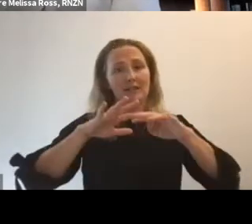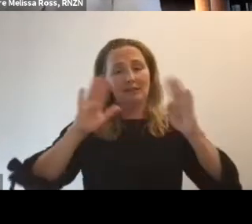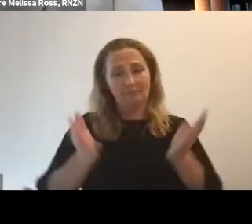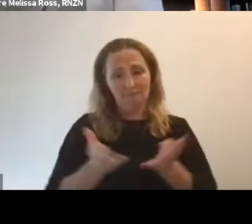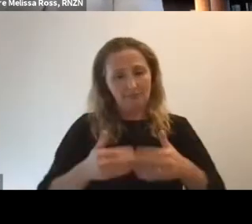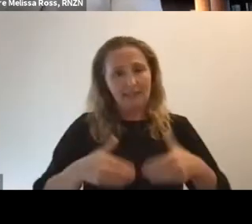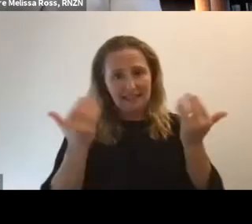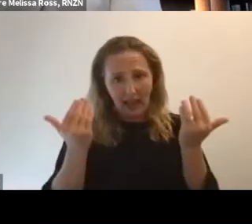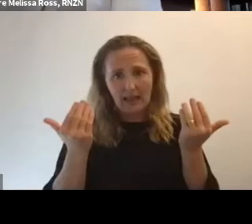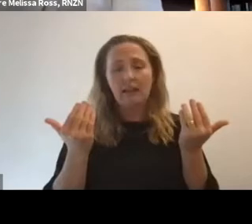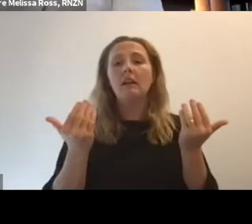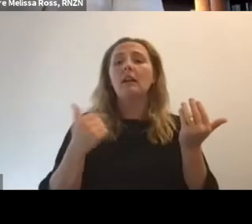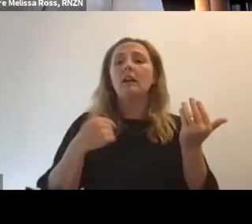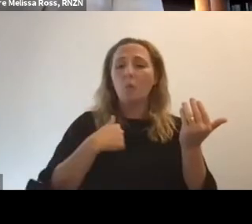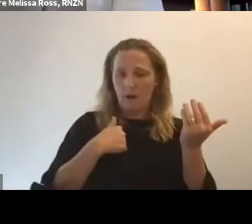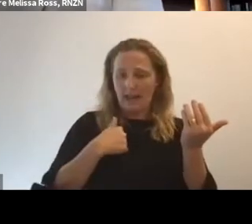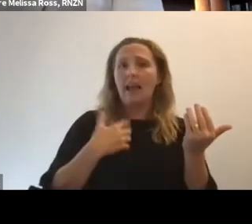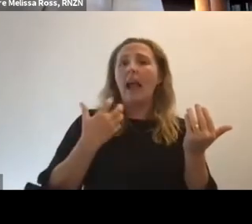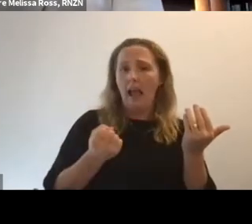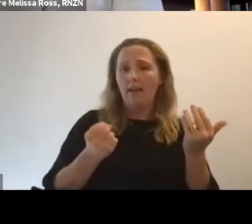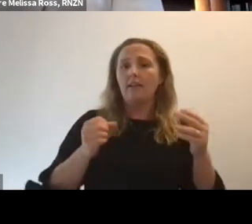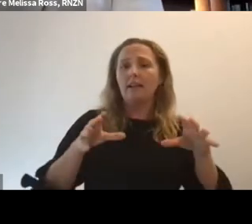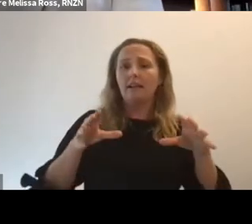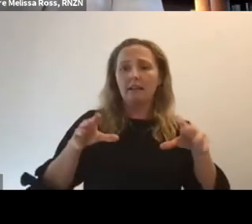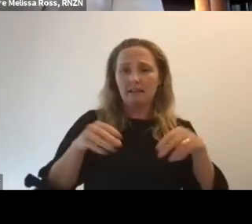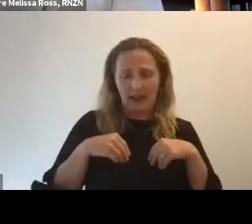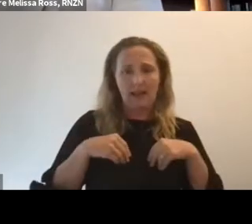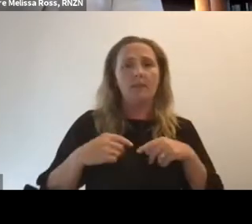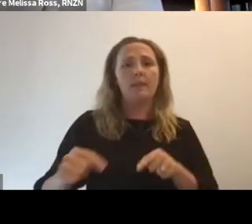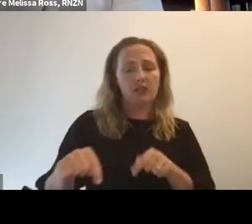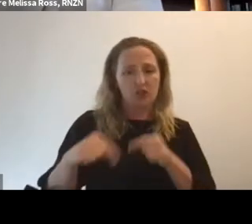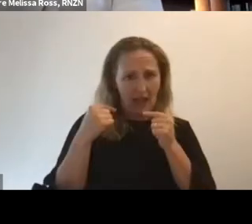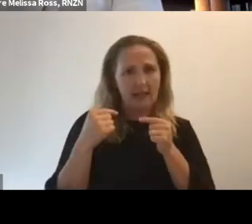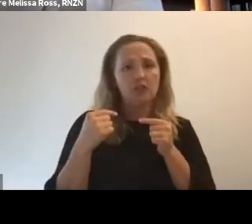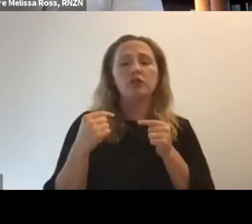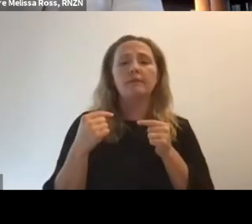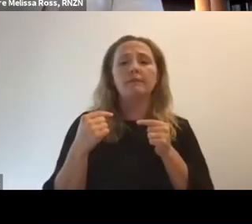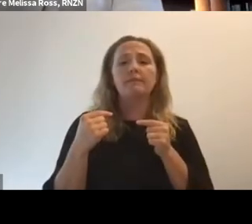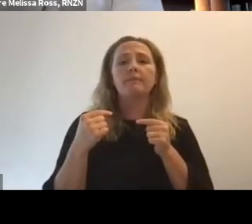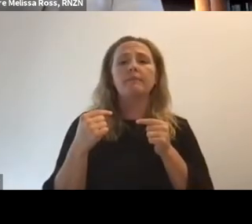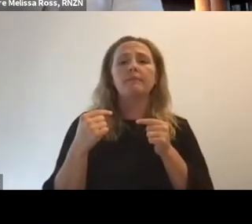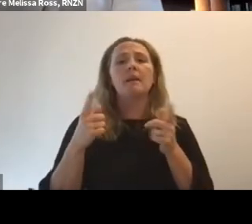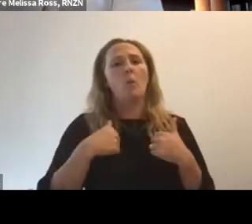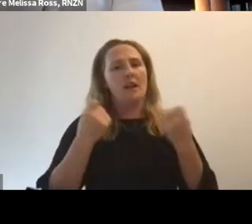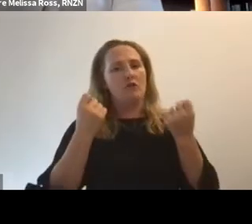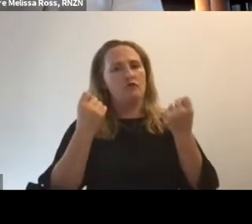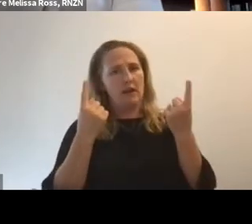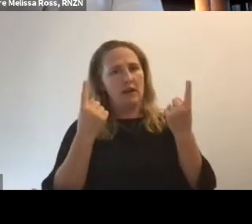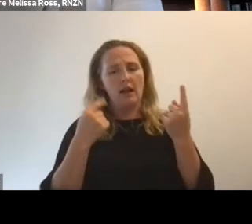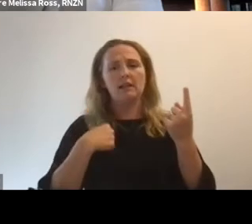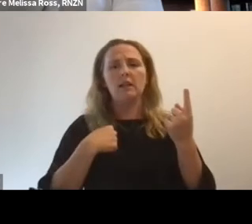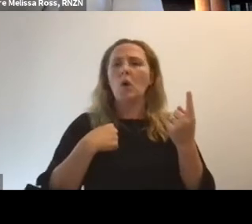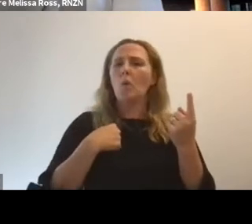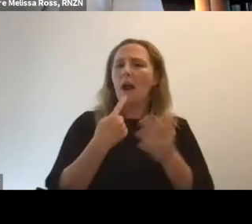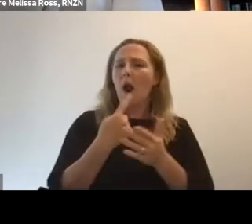challenge, but a realization of the reality of the fact that we're really only partway into